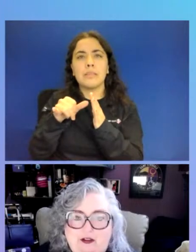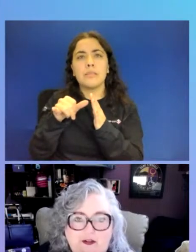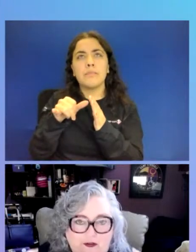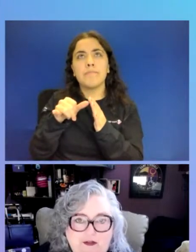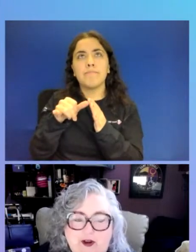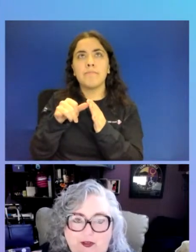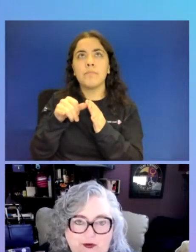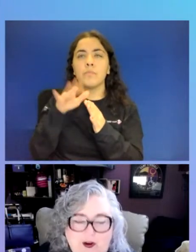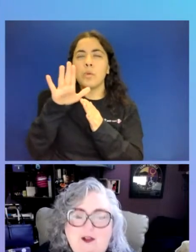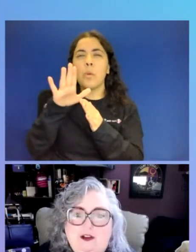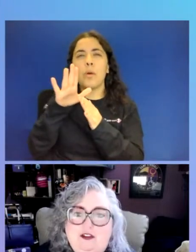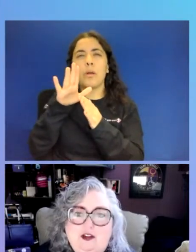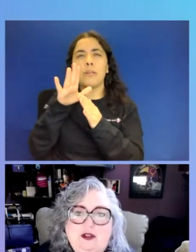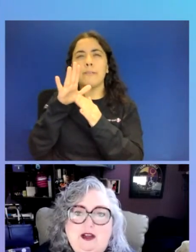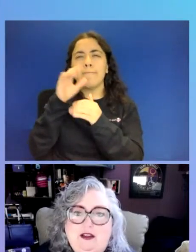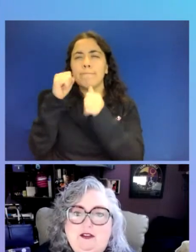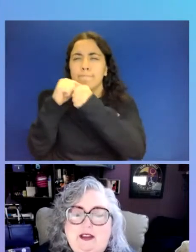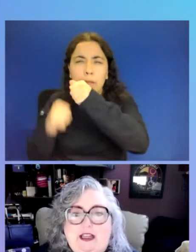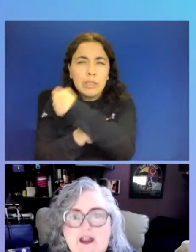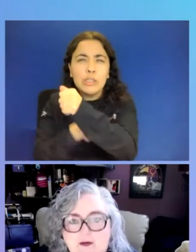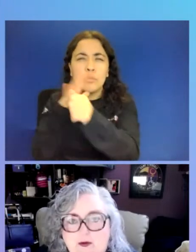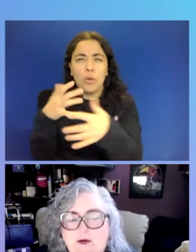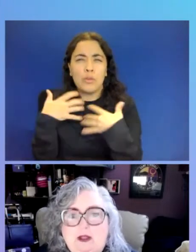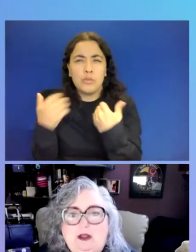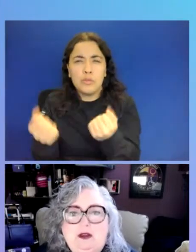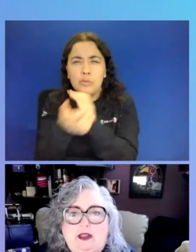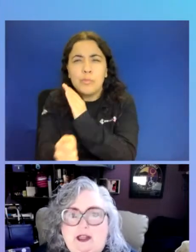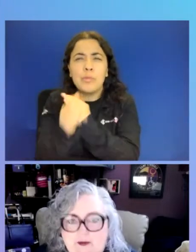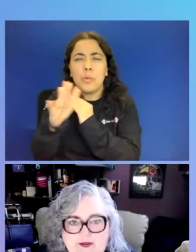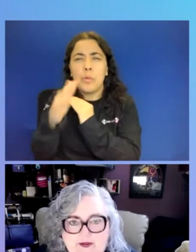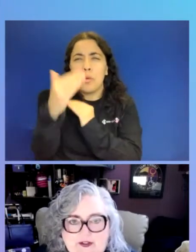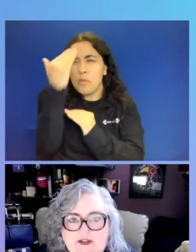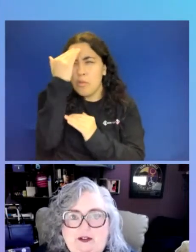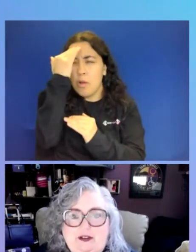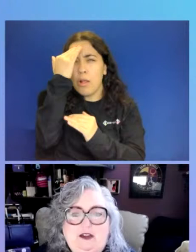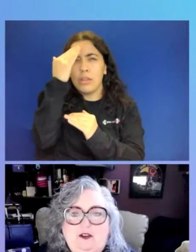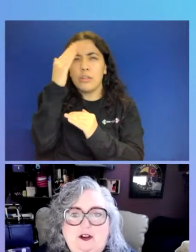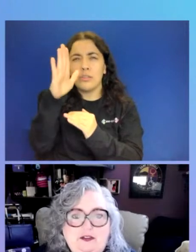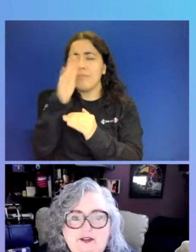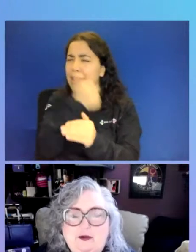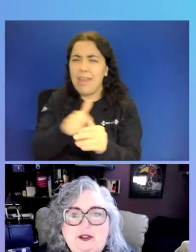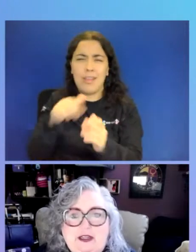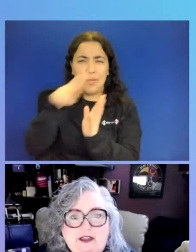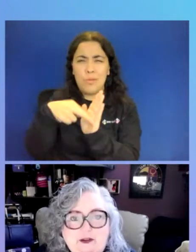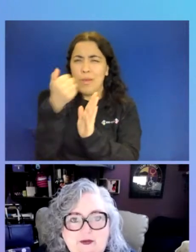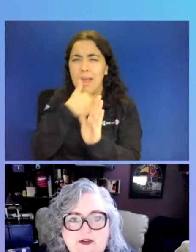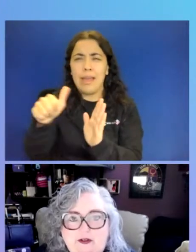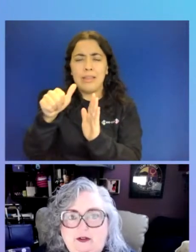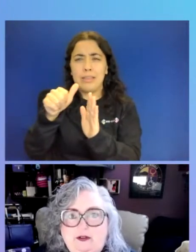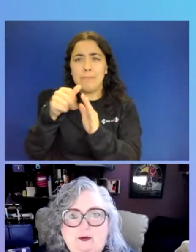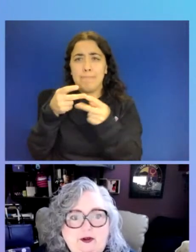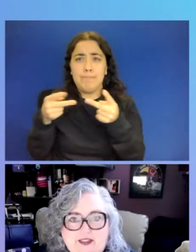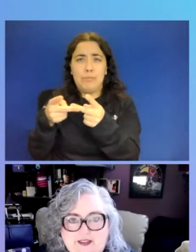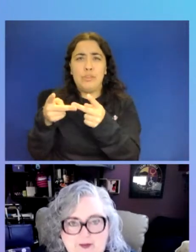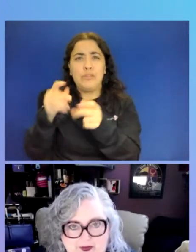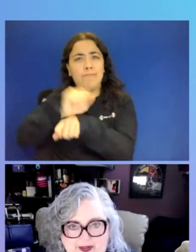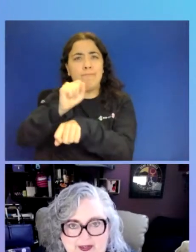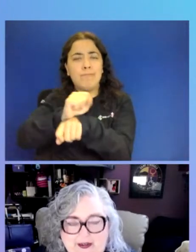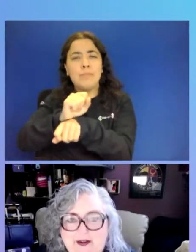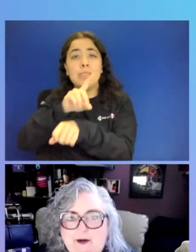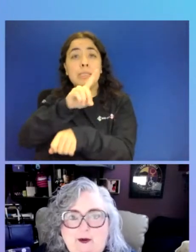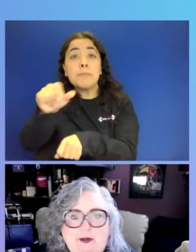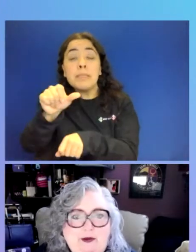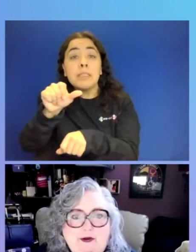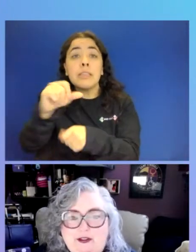your foundation, your strength, your knowledge that applies in any role, in any position that involves disability inclusion or